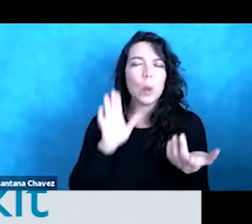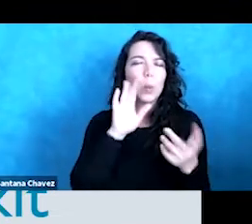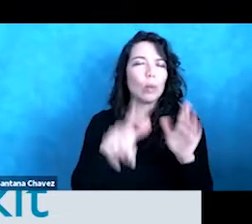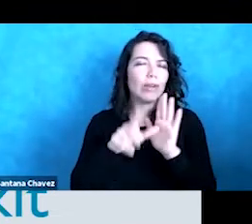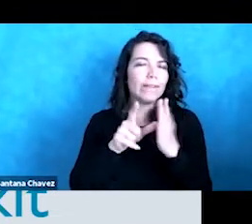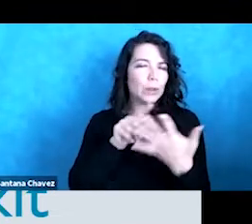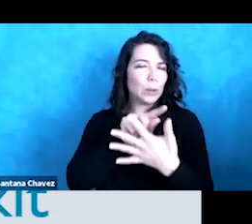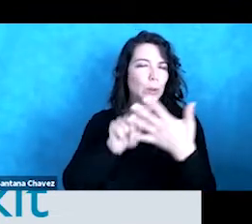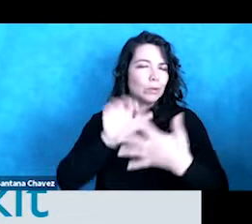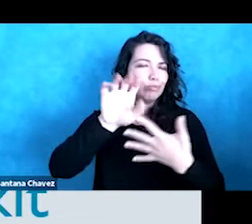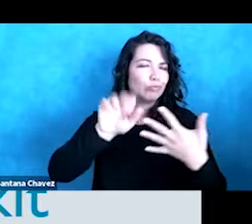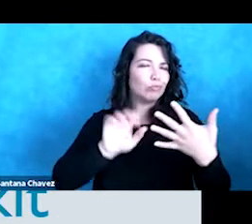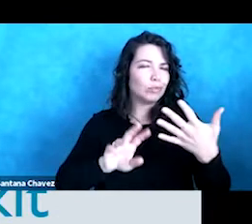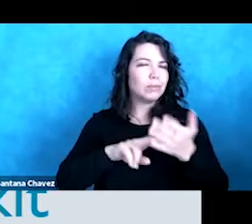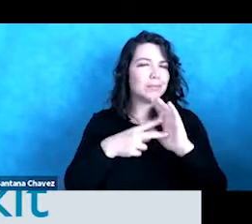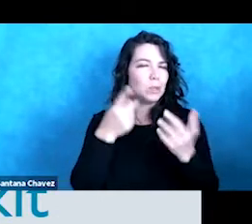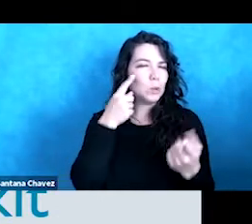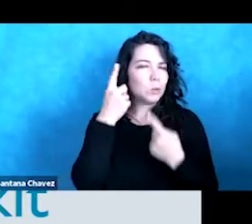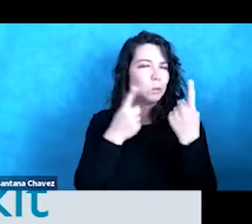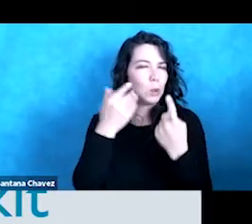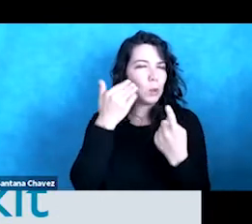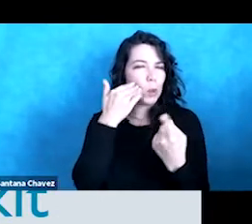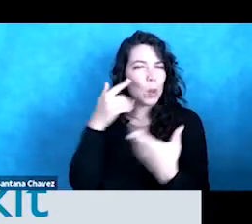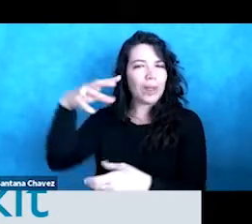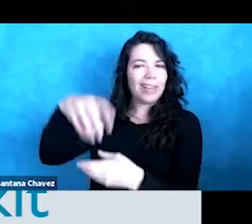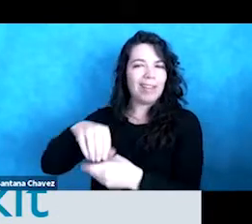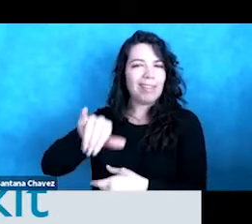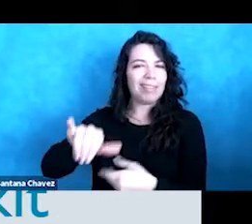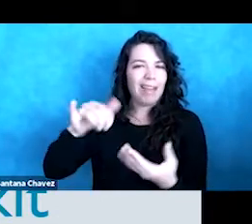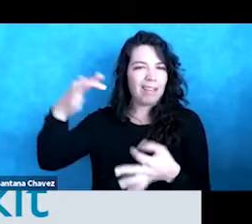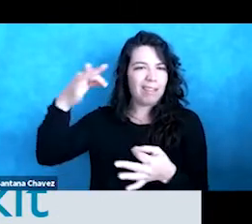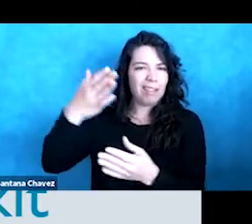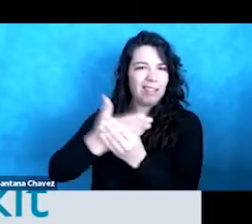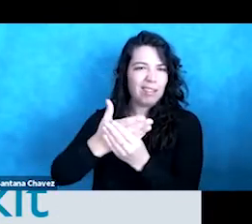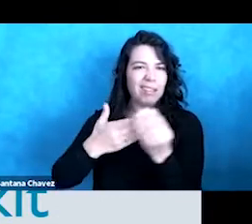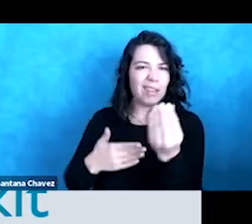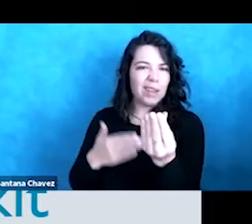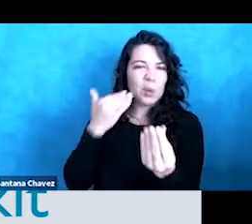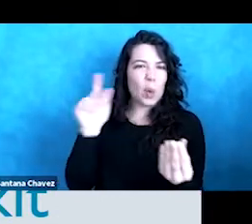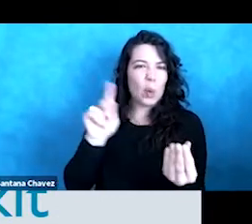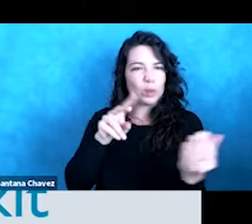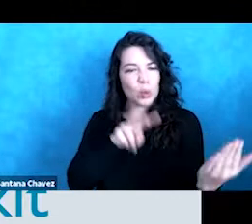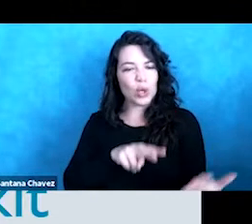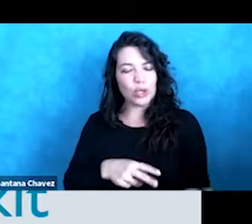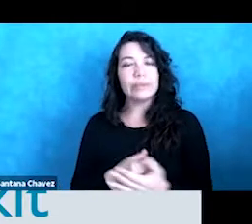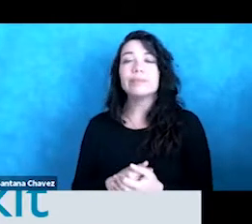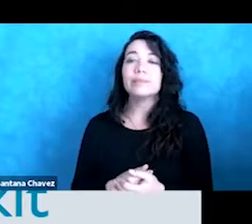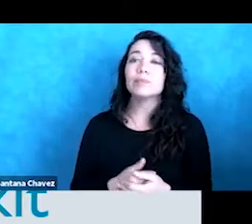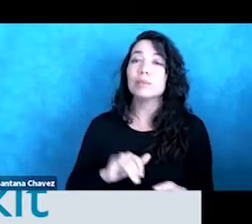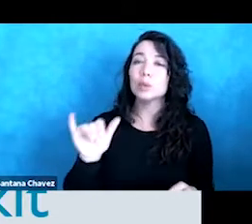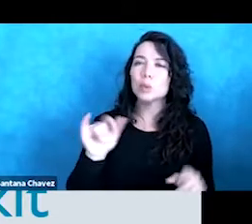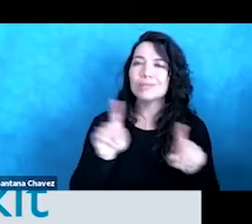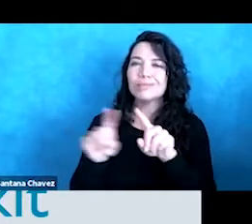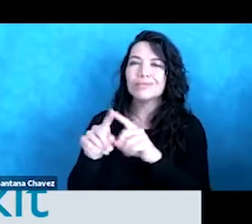in what section of the toolkit. It's also a compilation of different resources. So throughout